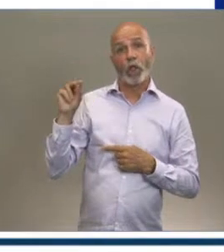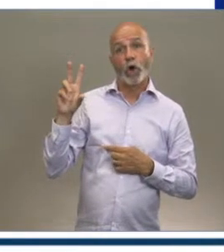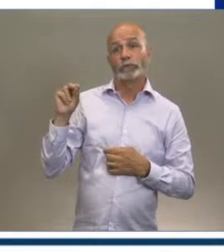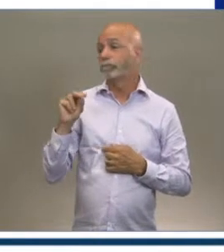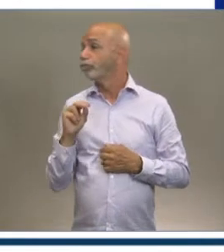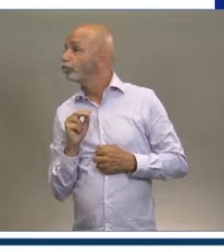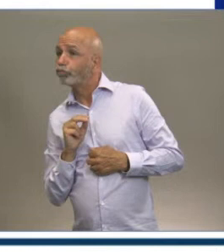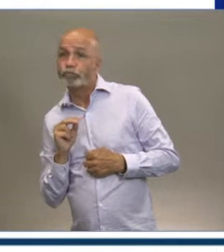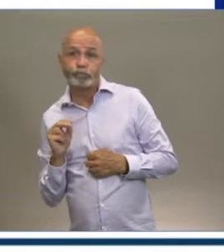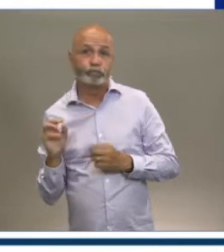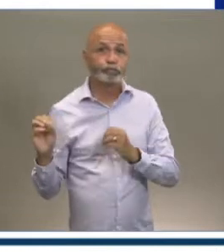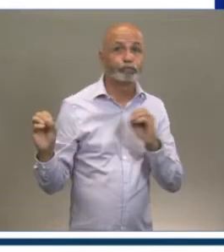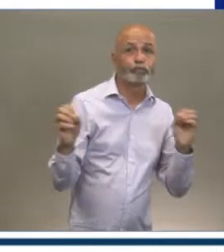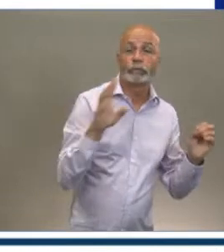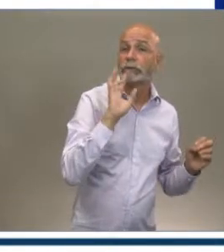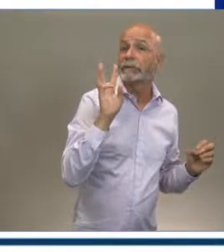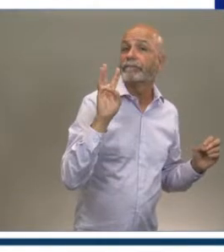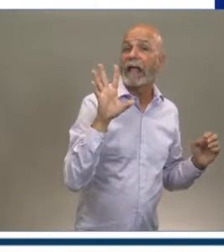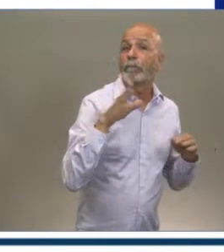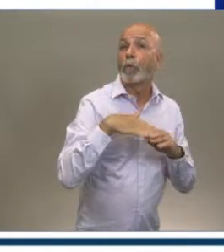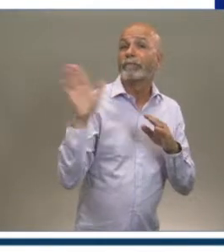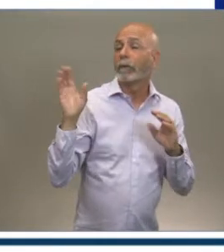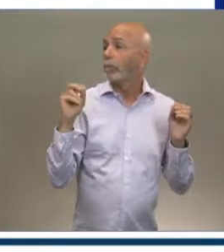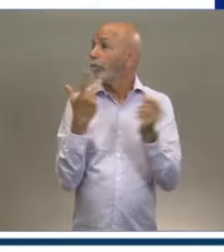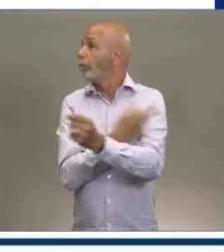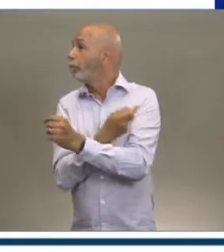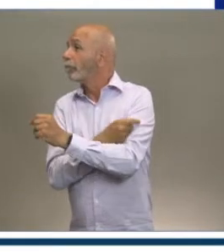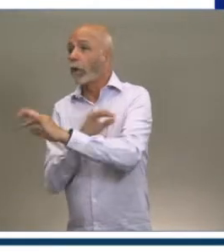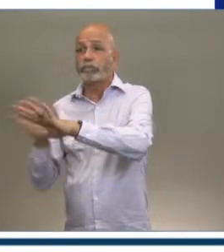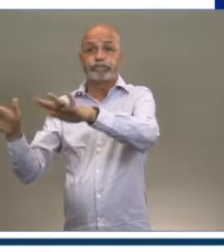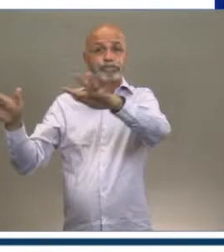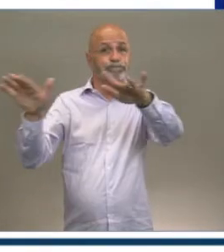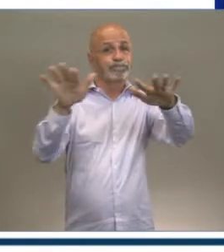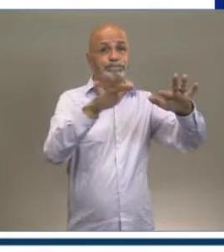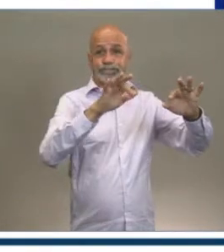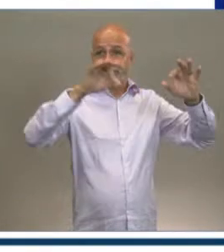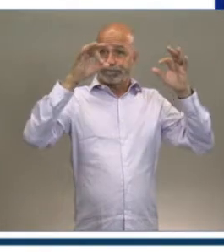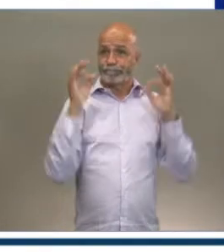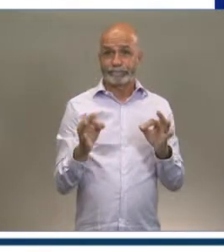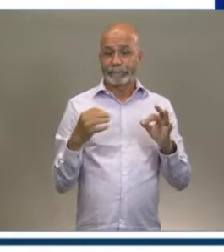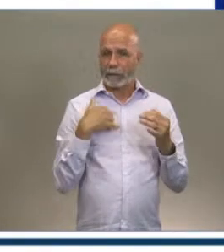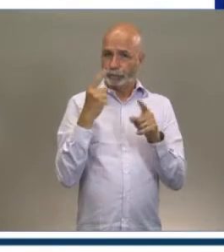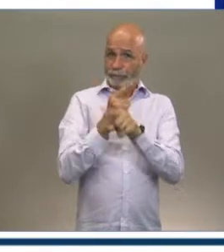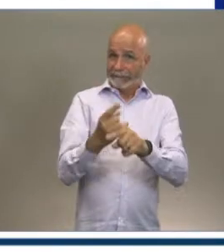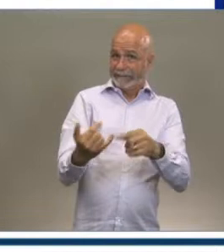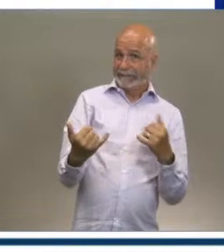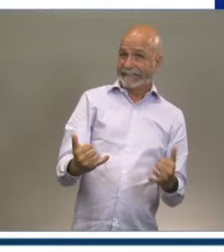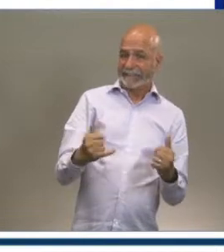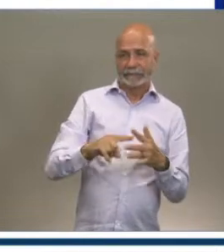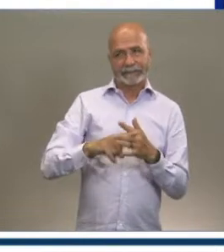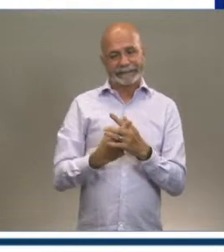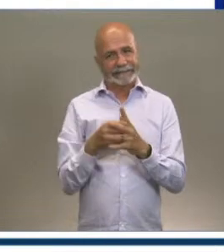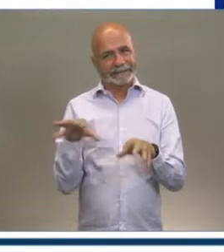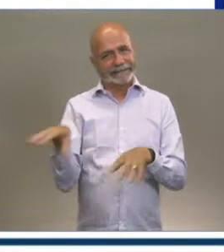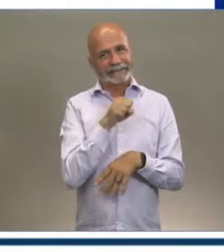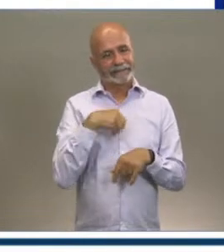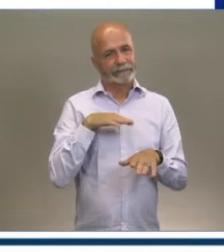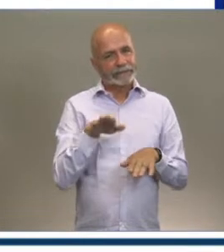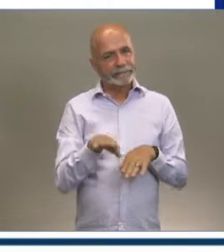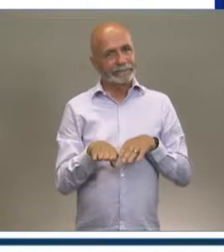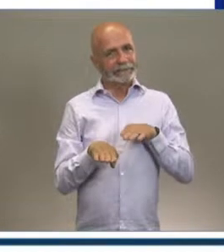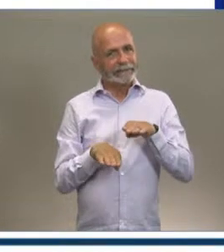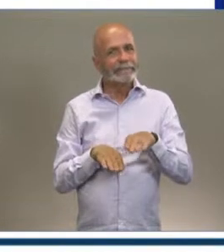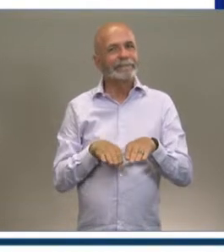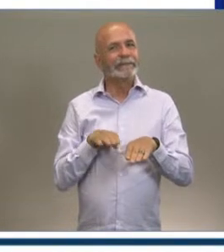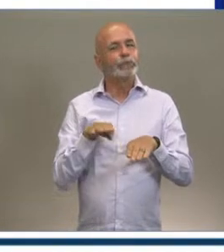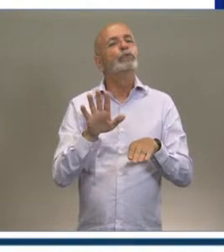years and up are fully vaccinated. For now, we are easing in and opening up. It's a great time to remind ourselves of our